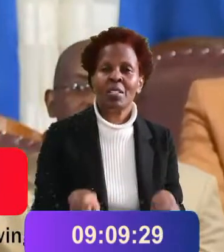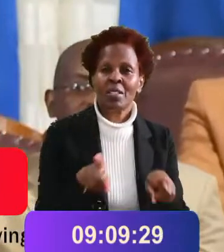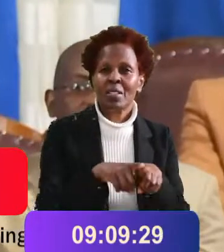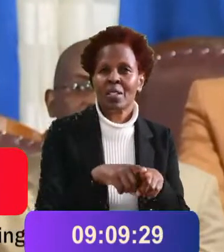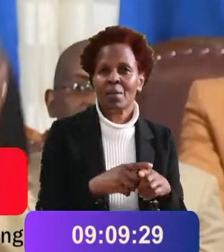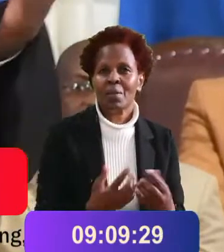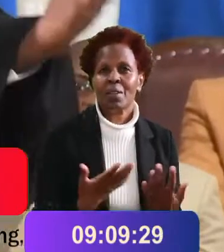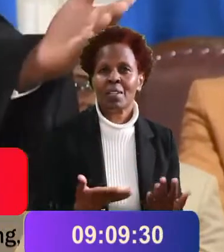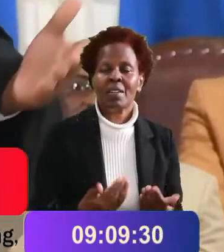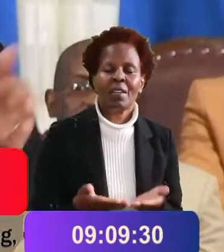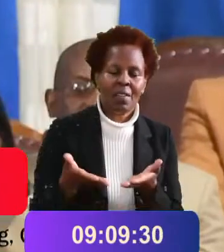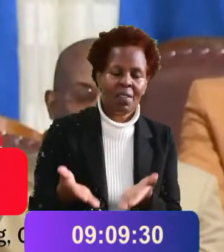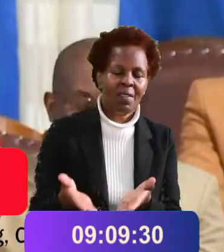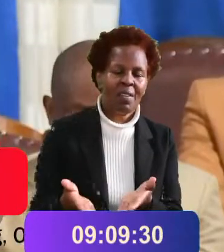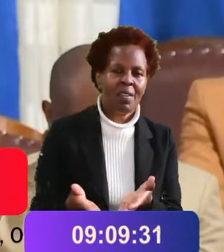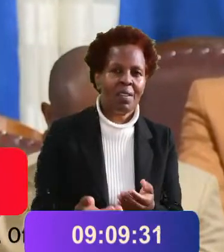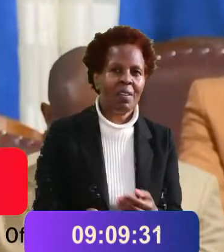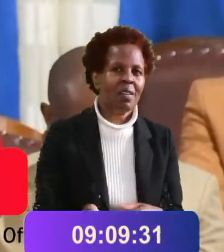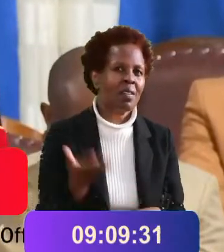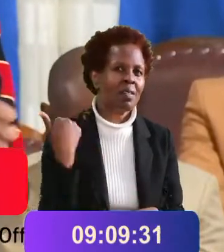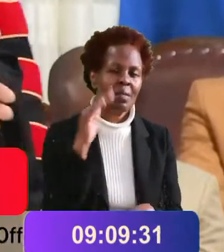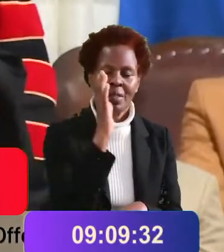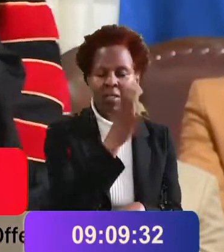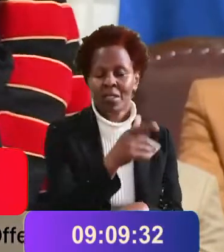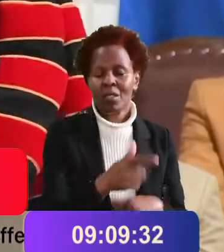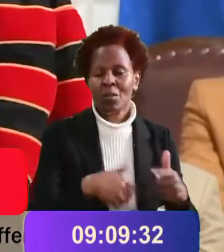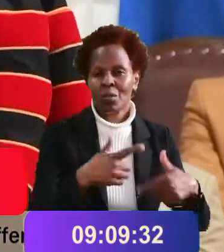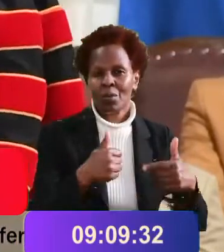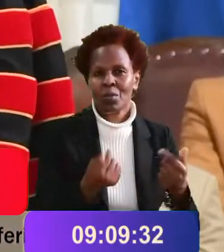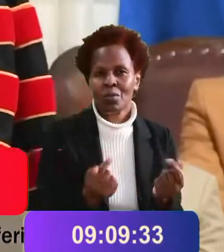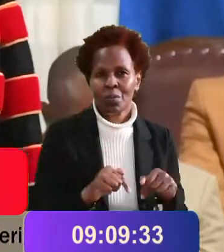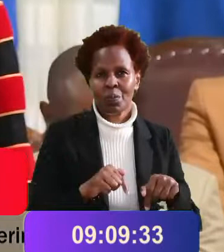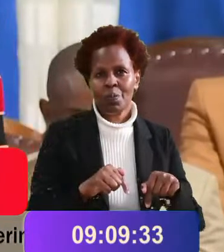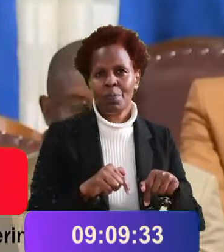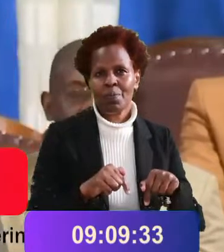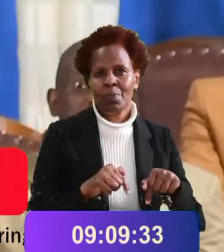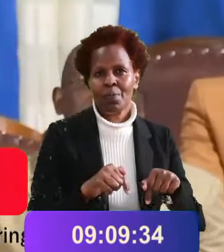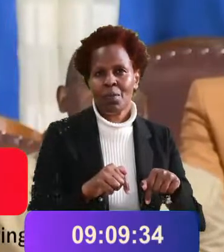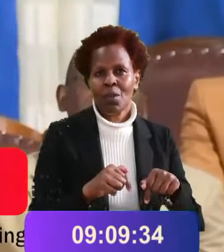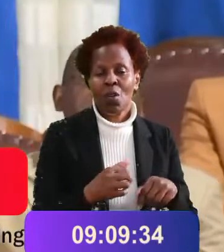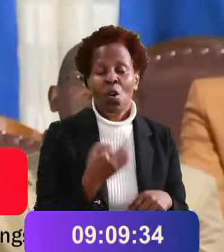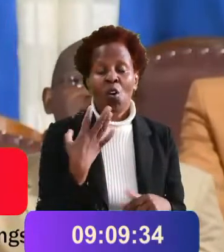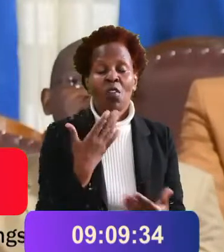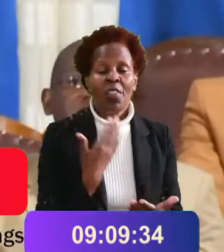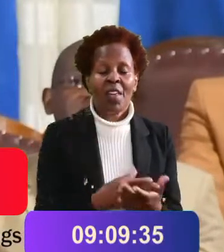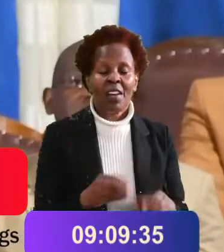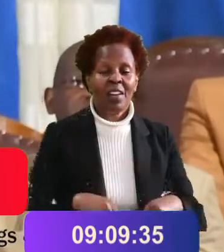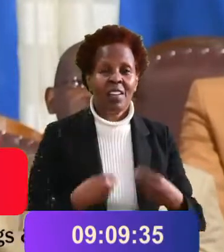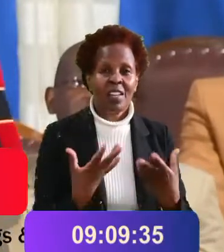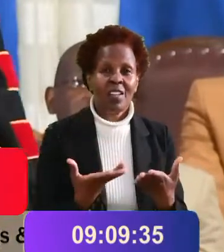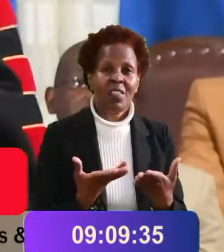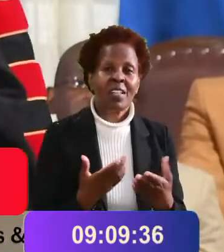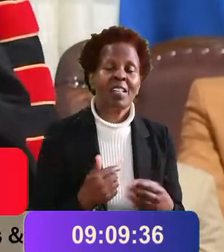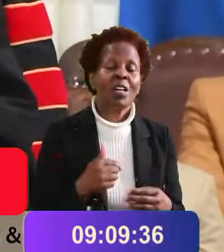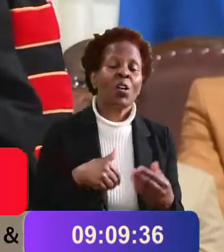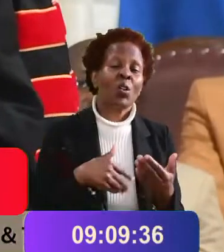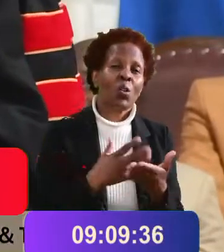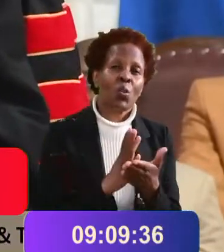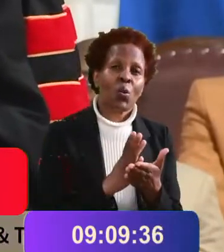was there last Sunday continues today, about thanksgiving in